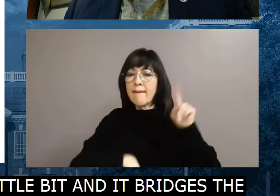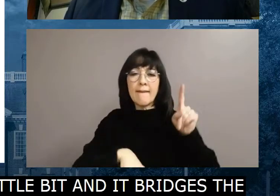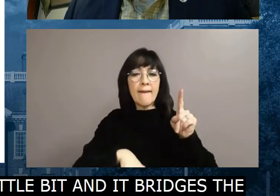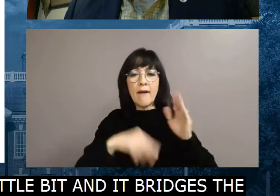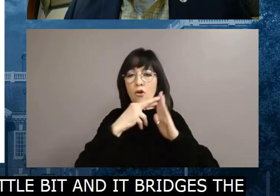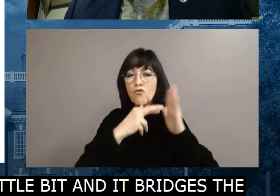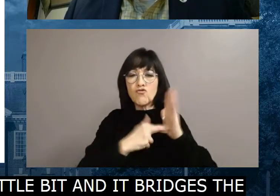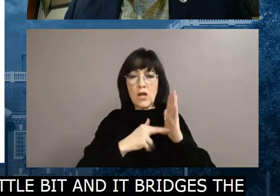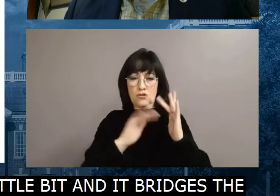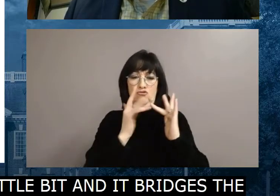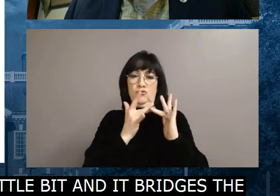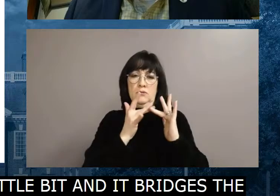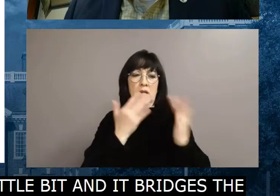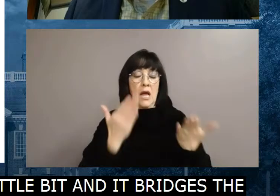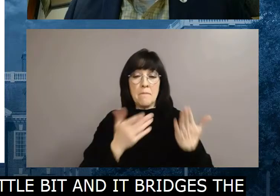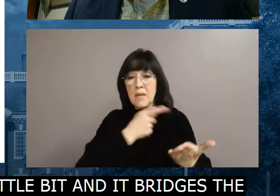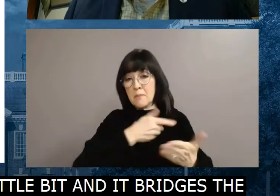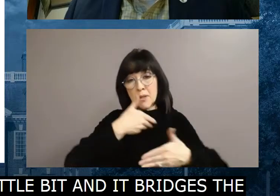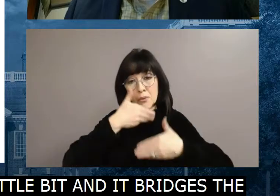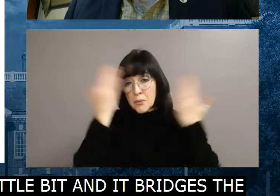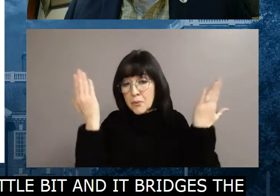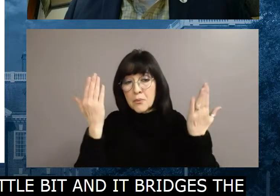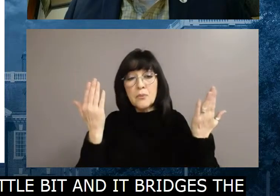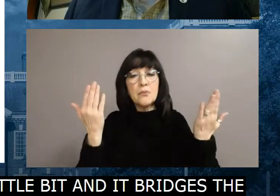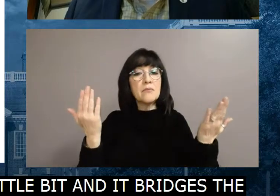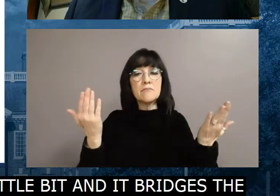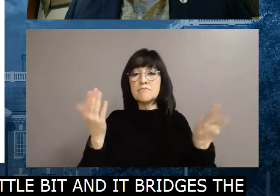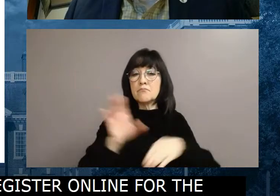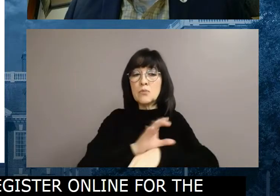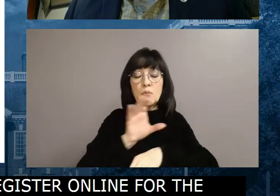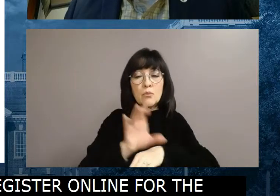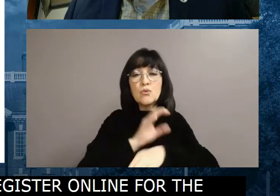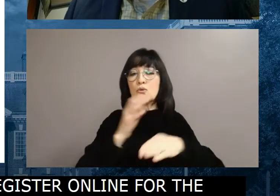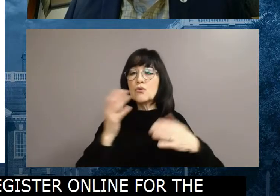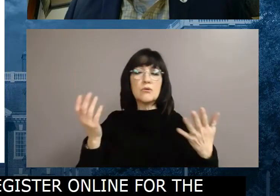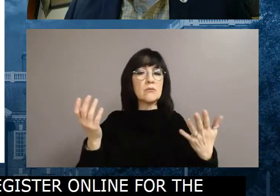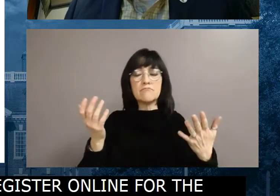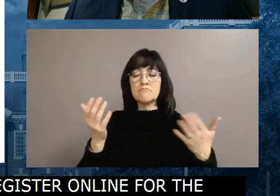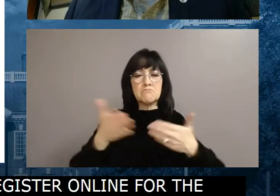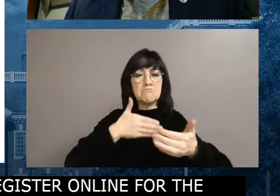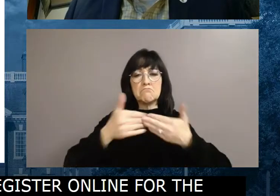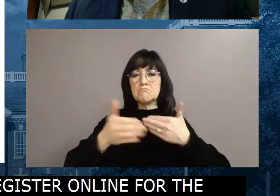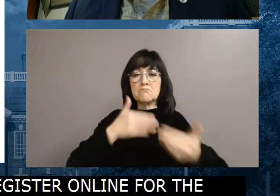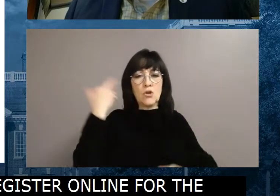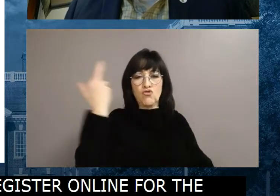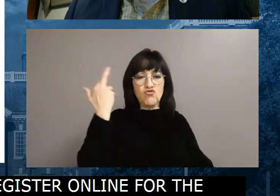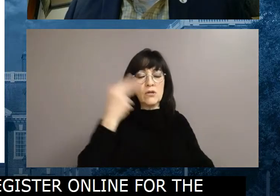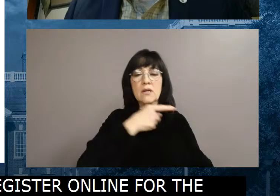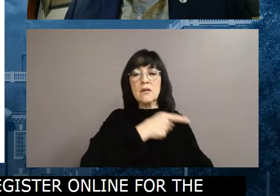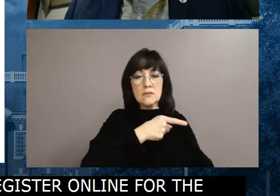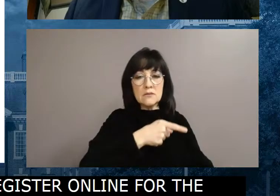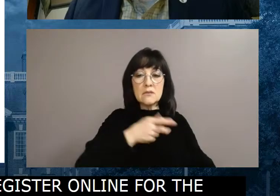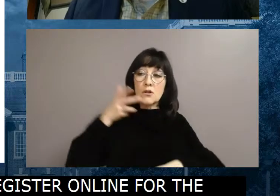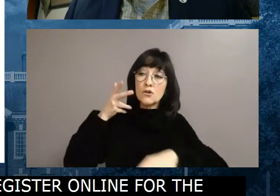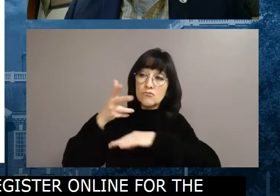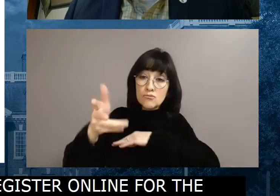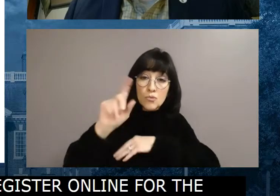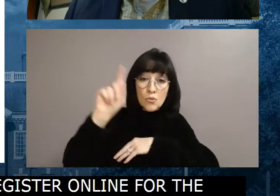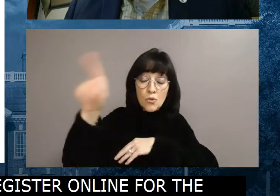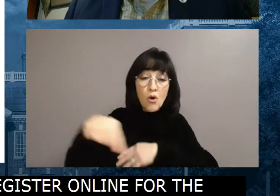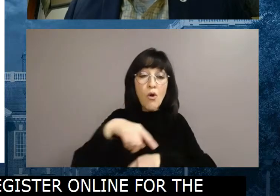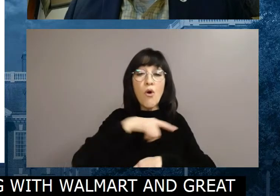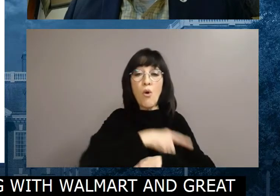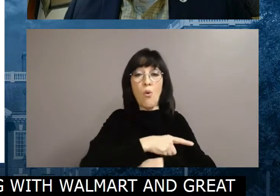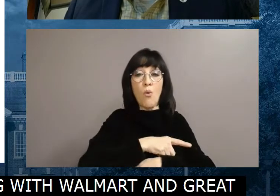We're also working with Walmart, great partners who saw an increase in their federal pharmacy supply come into